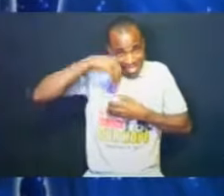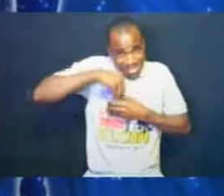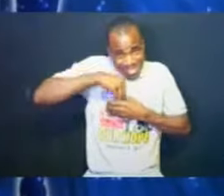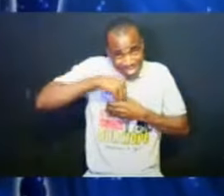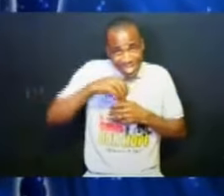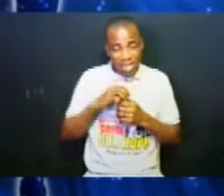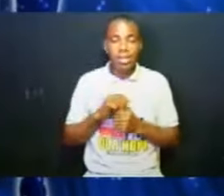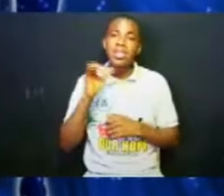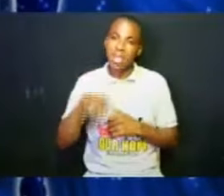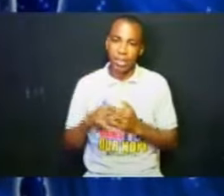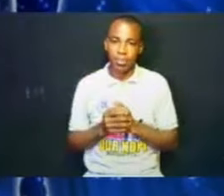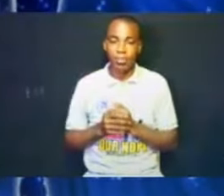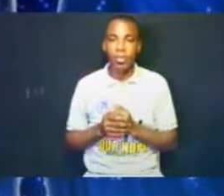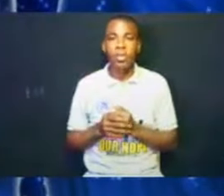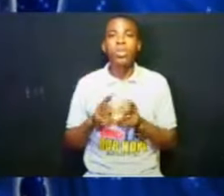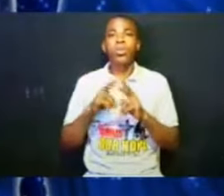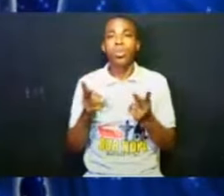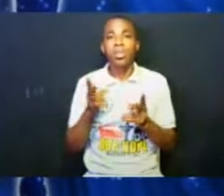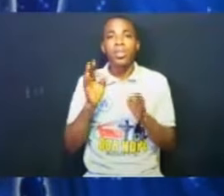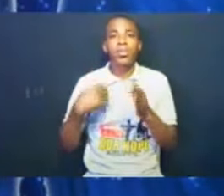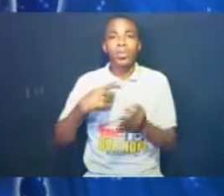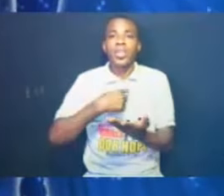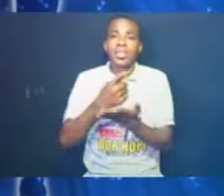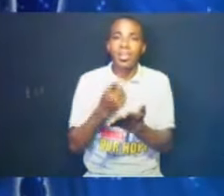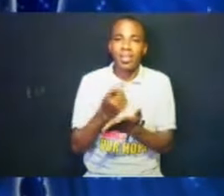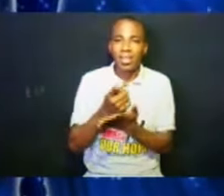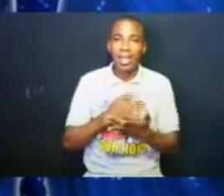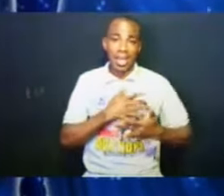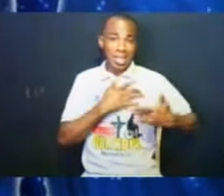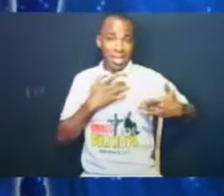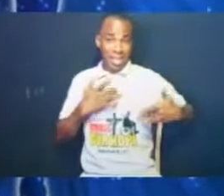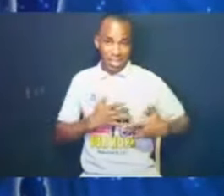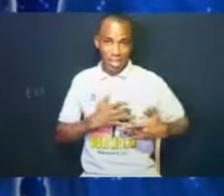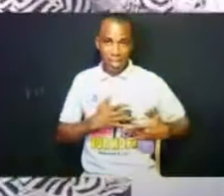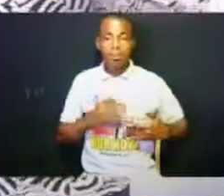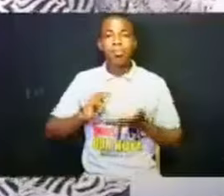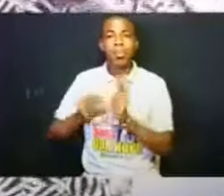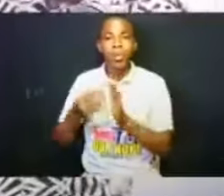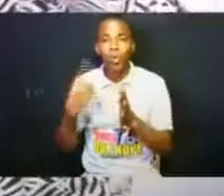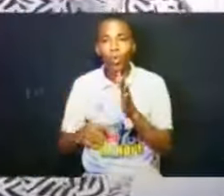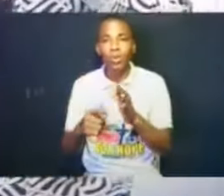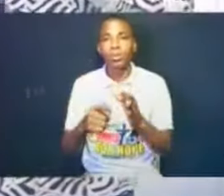inner man. So when we are talking about the heart, we are referring to the soul and the spirit,